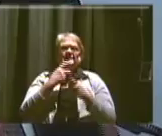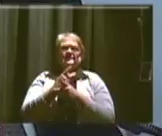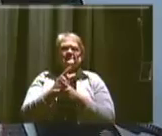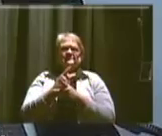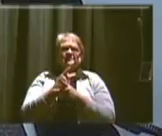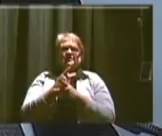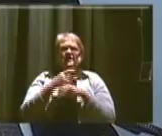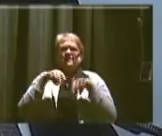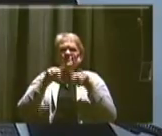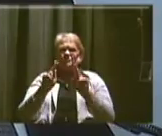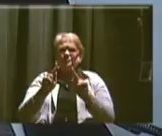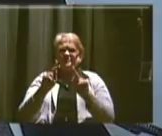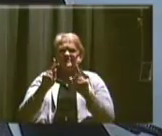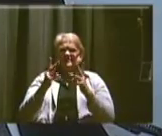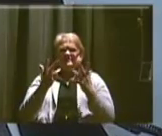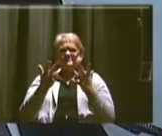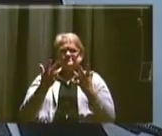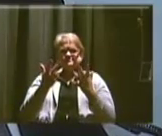some kind of opportunity